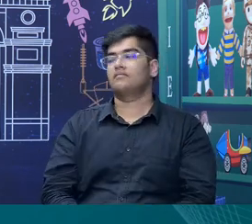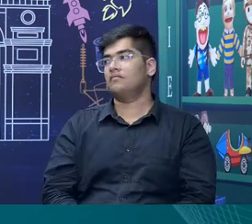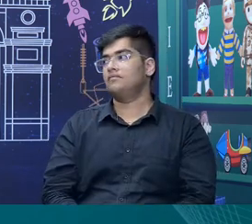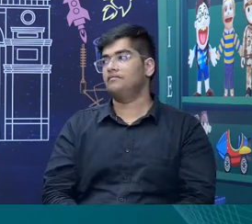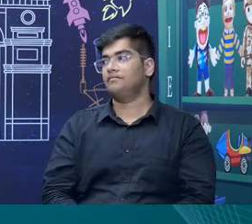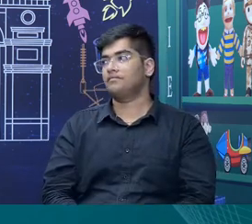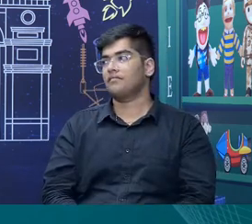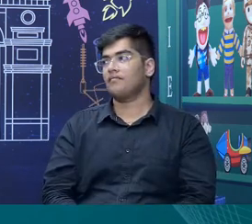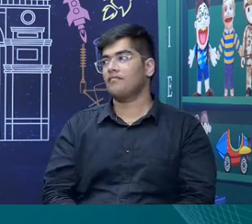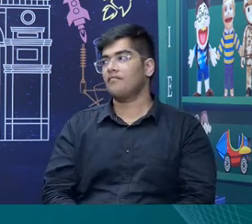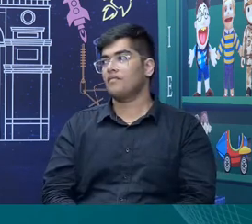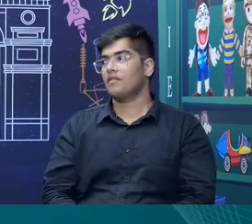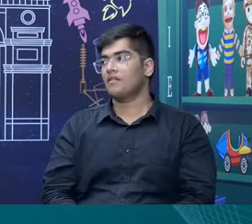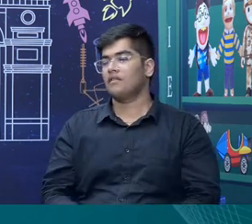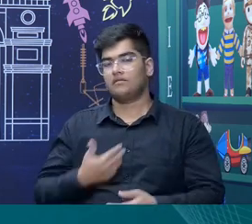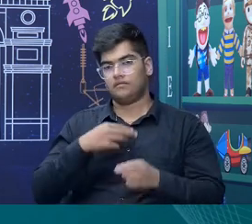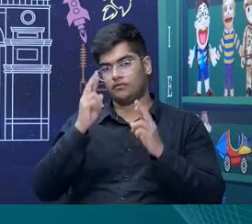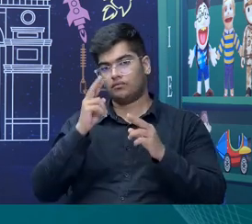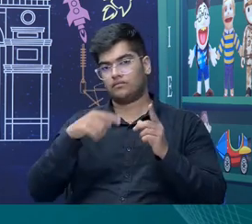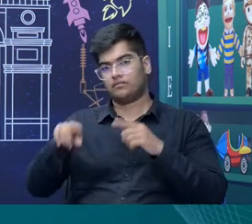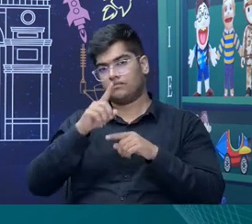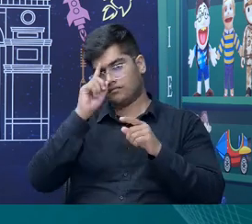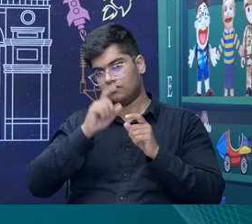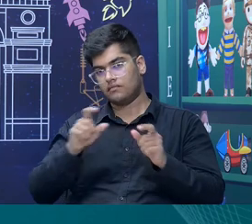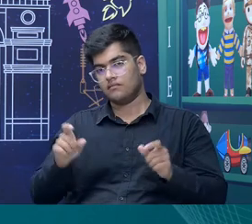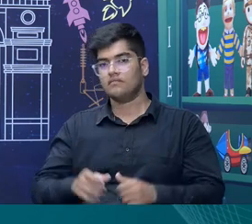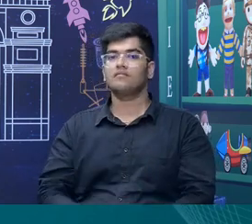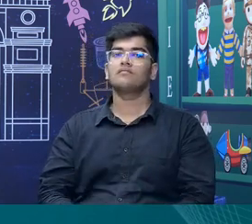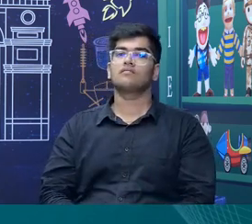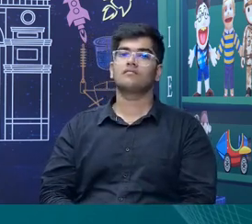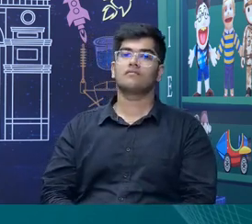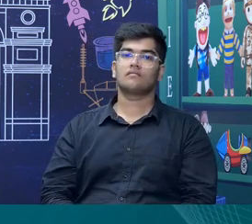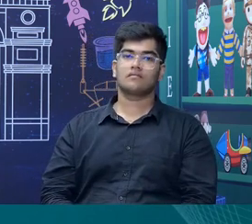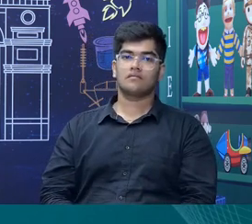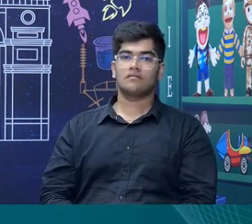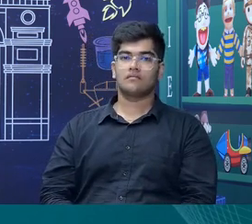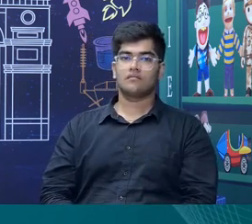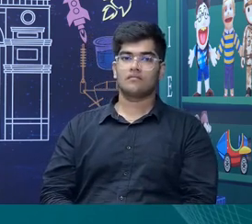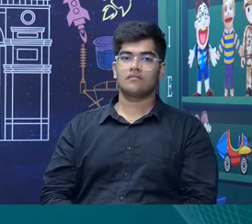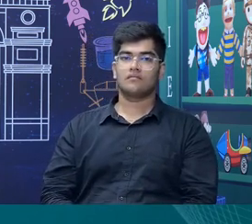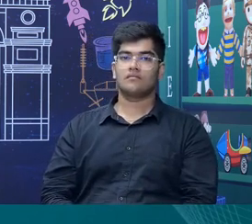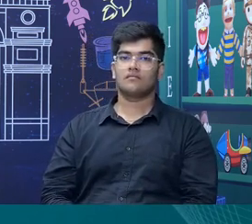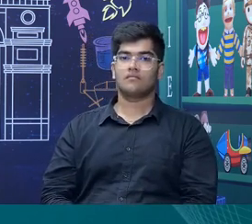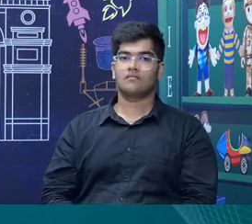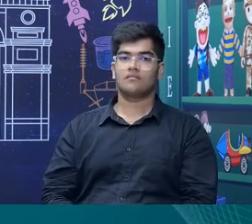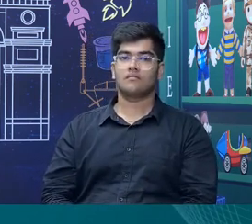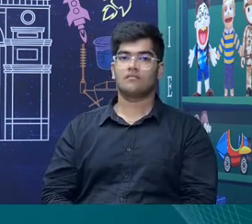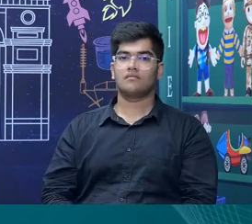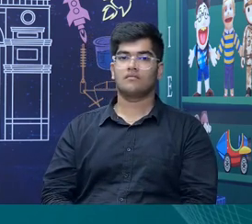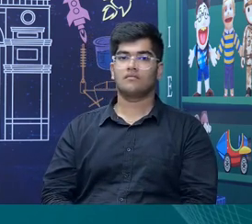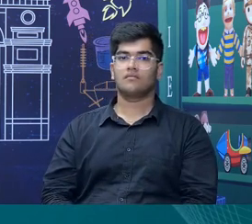now can you just I hope this is clear yes ma'am now then